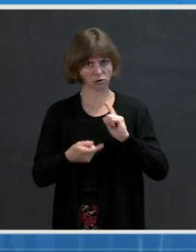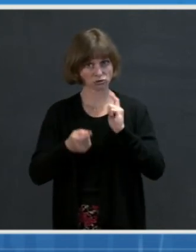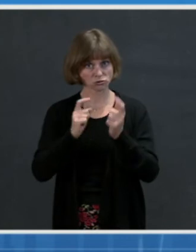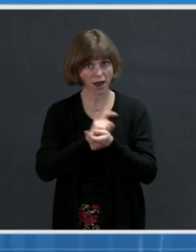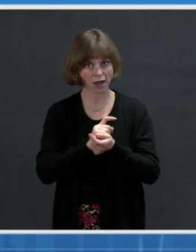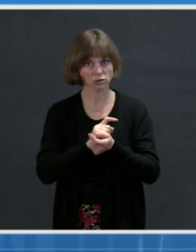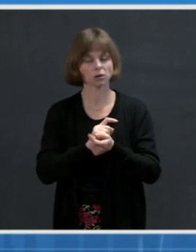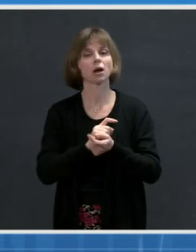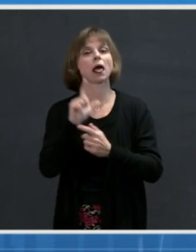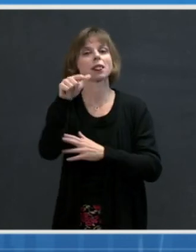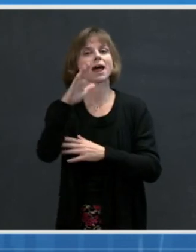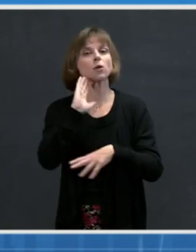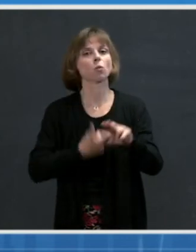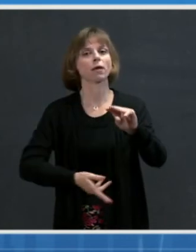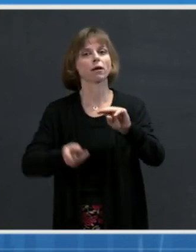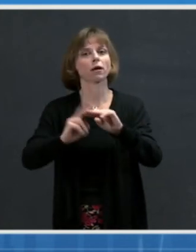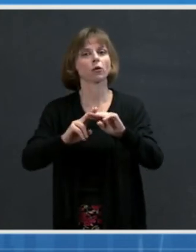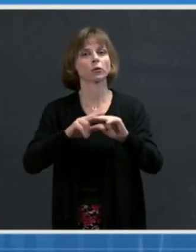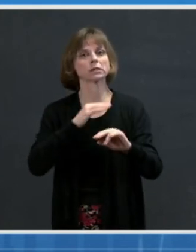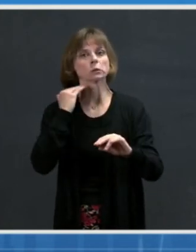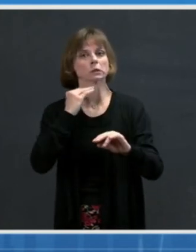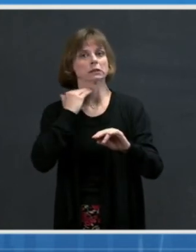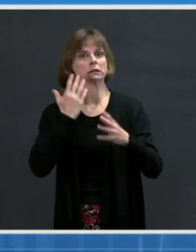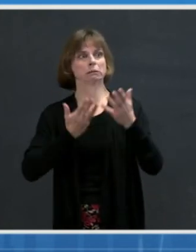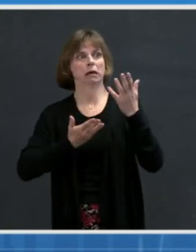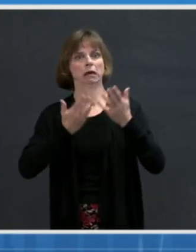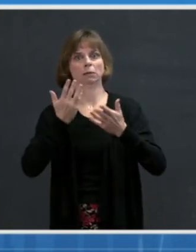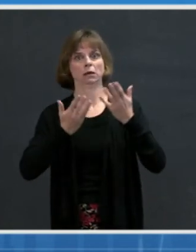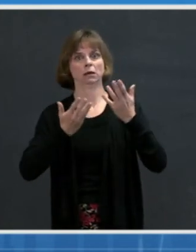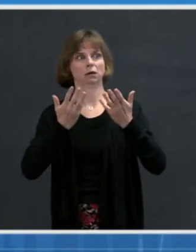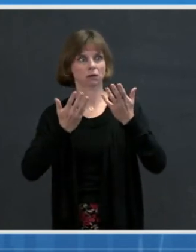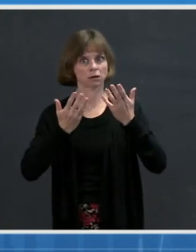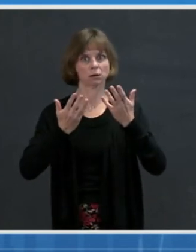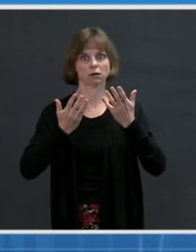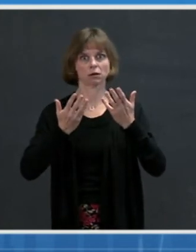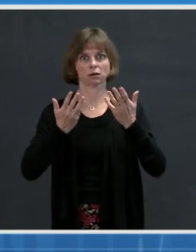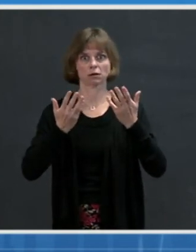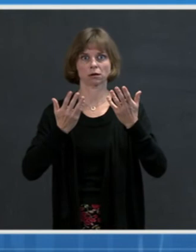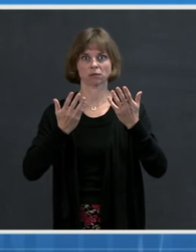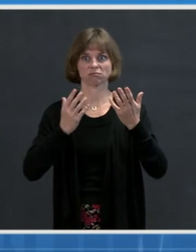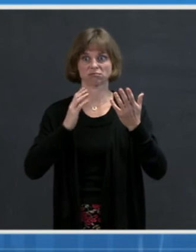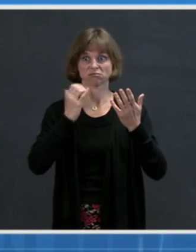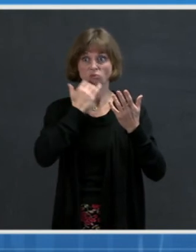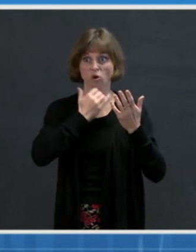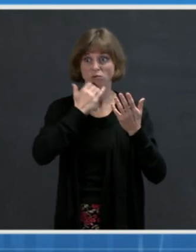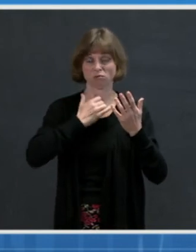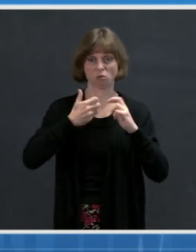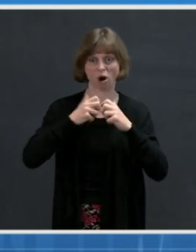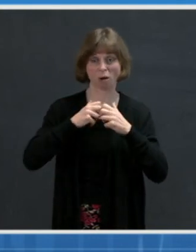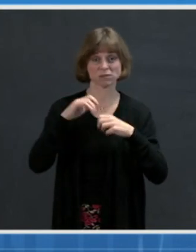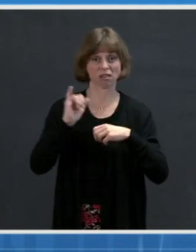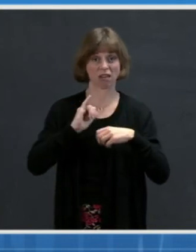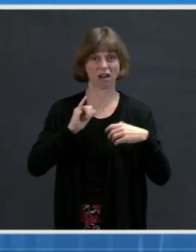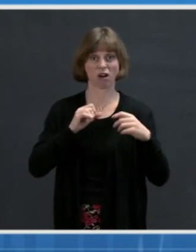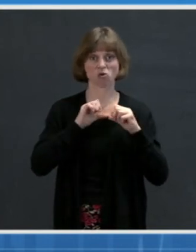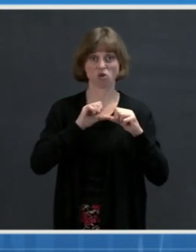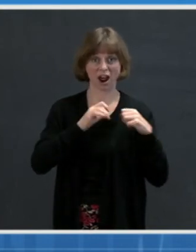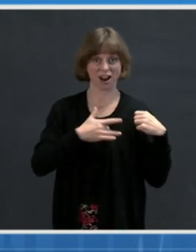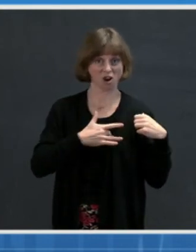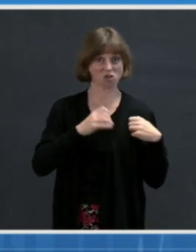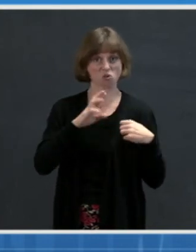the risk later on of such abnormalities, such as chronic heart or